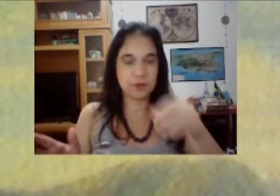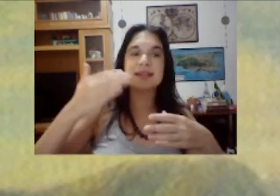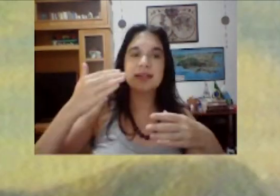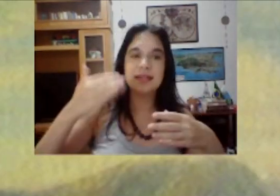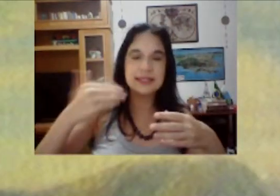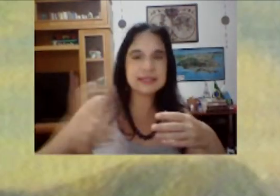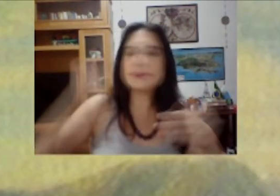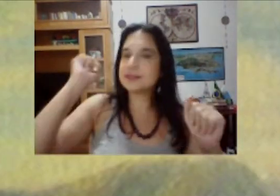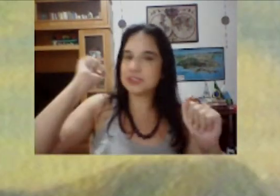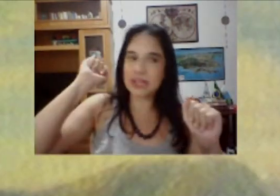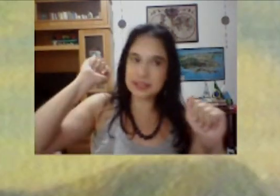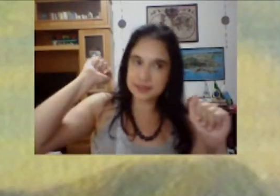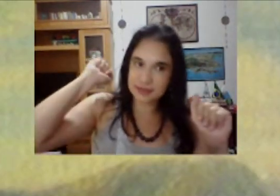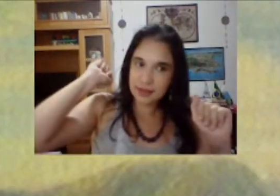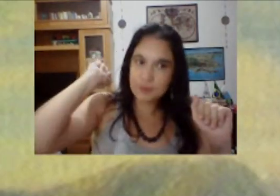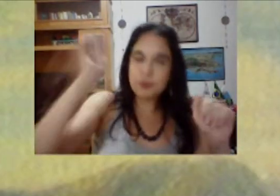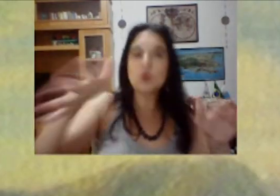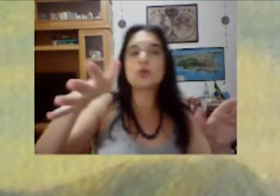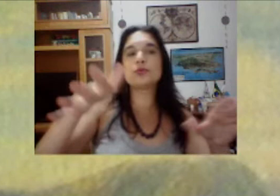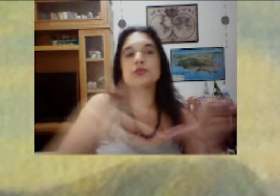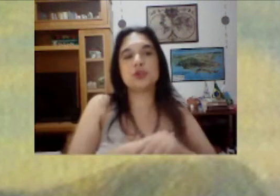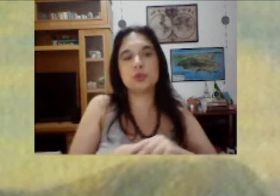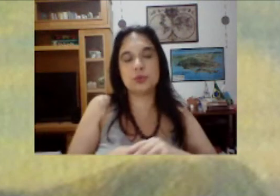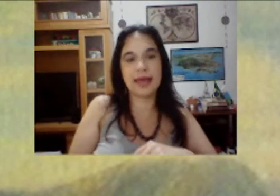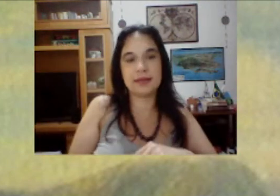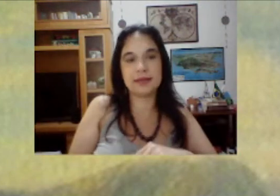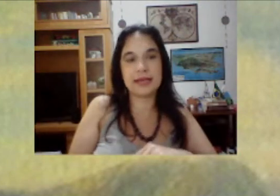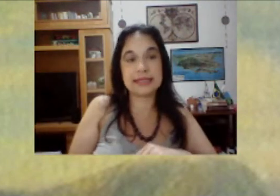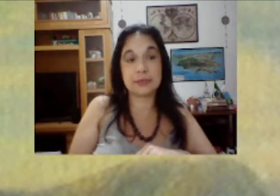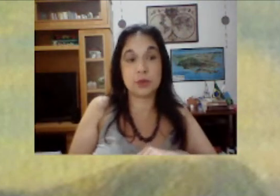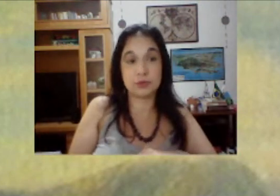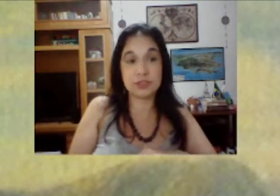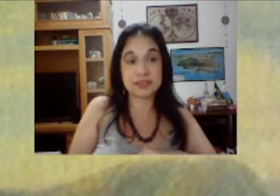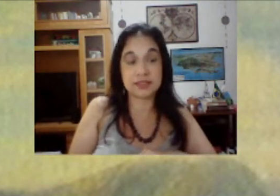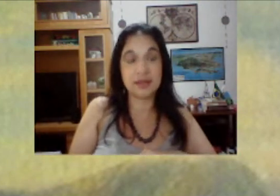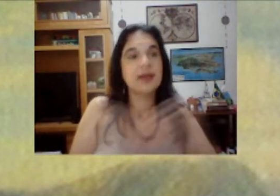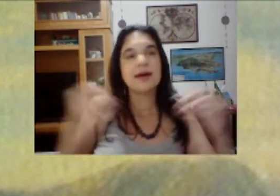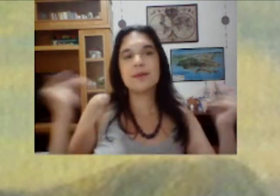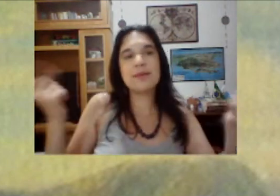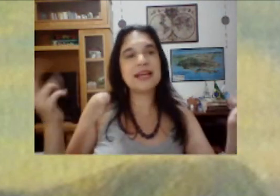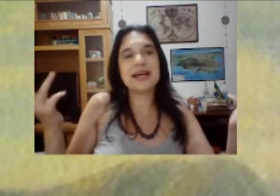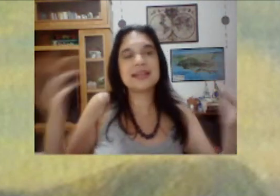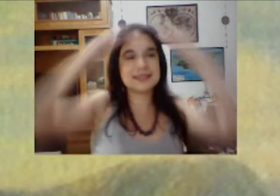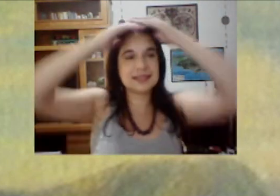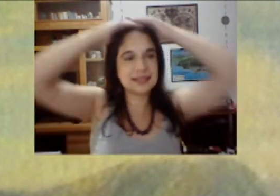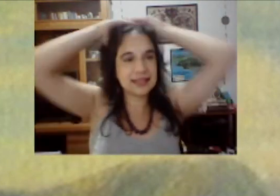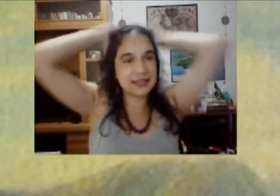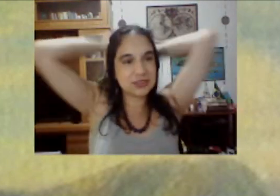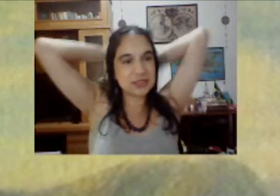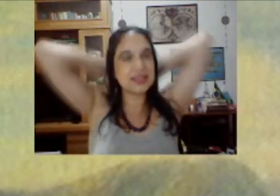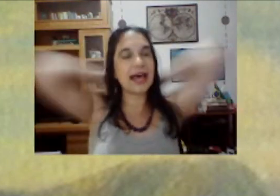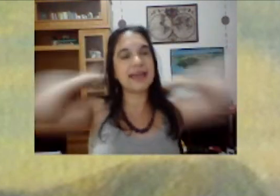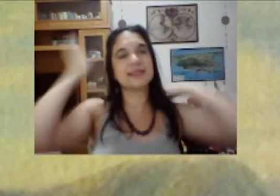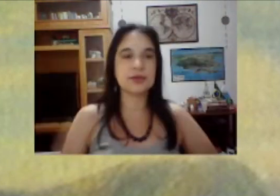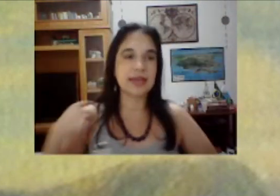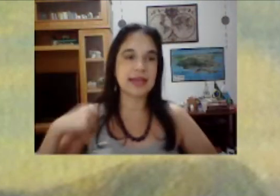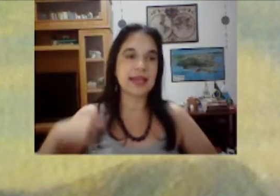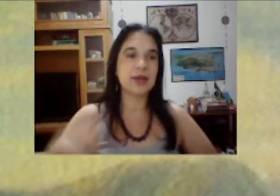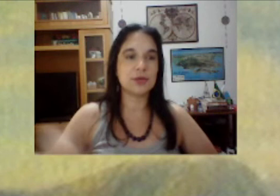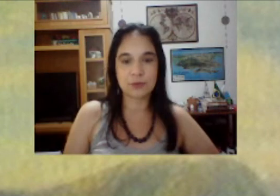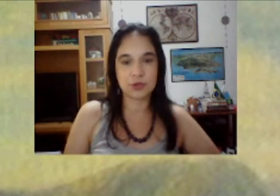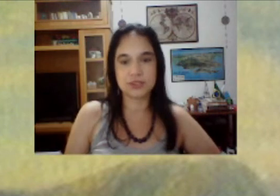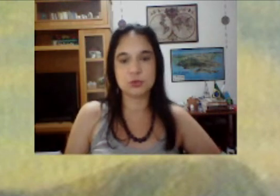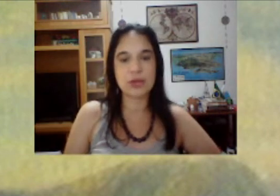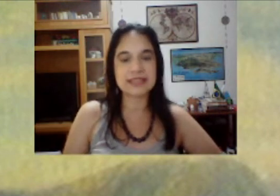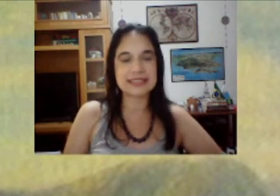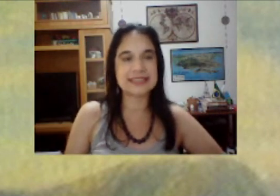before, he didn't just move to the Quinta da Boa Vista because he just liked that